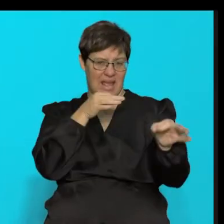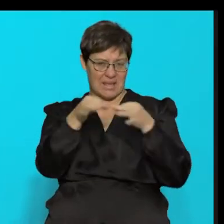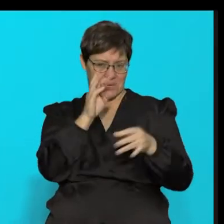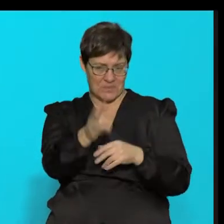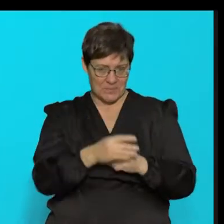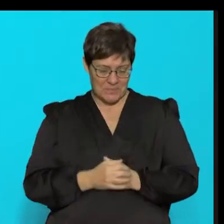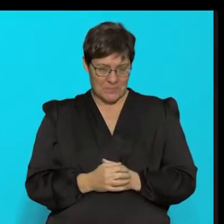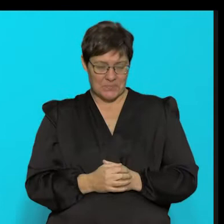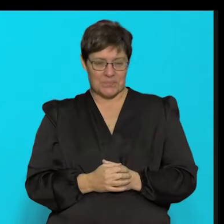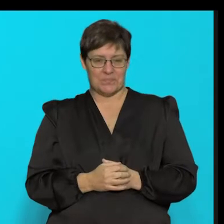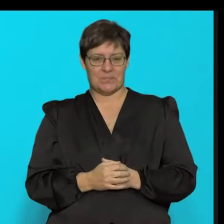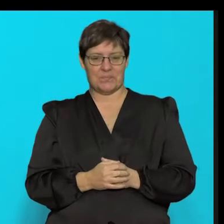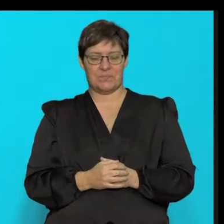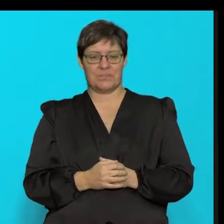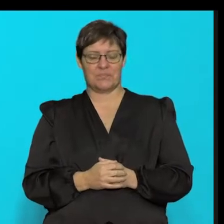more detail.